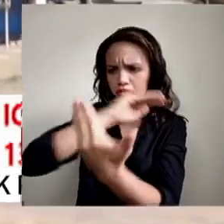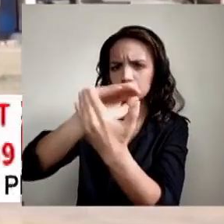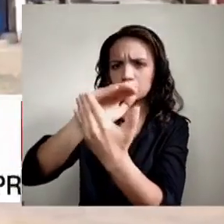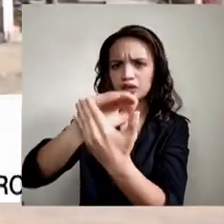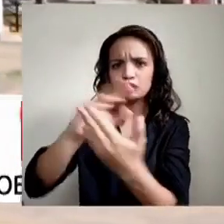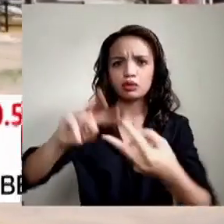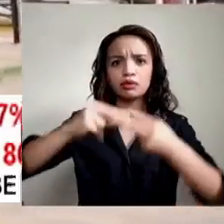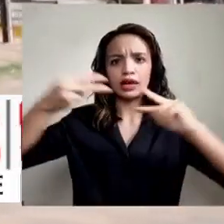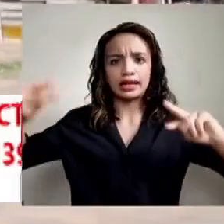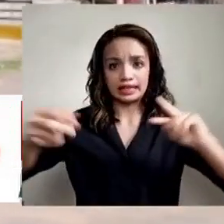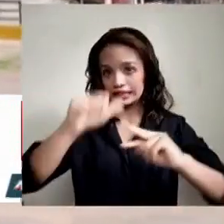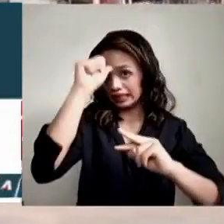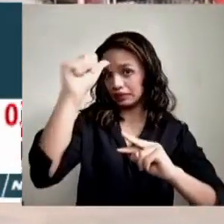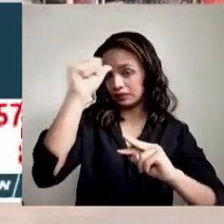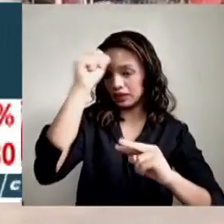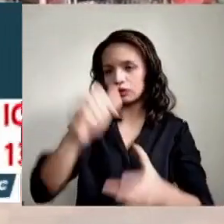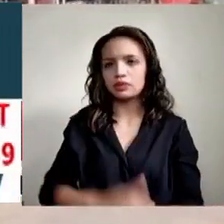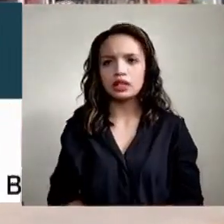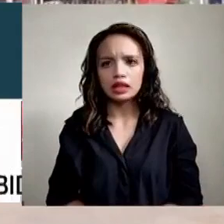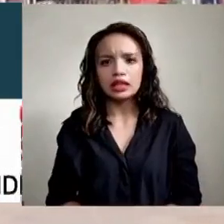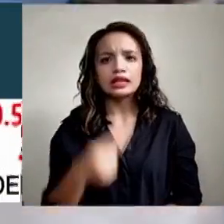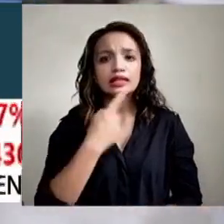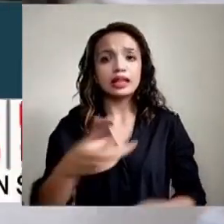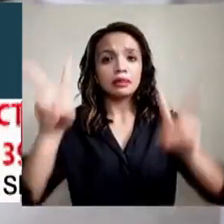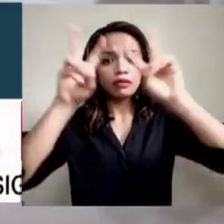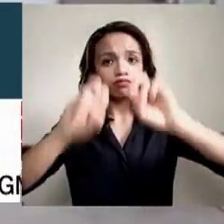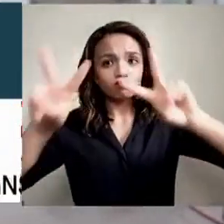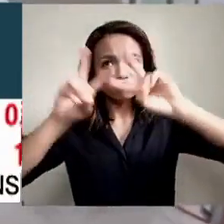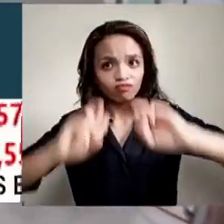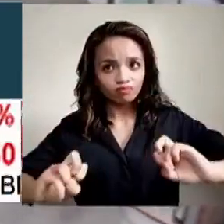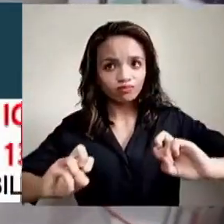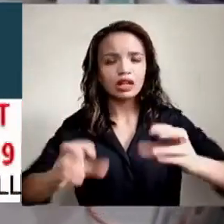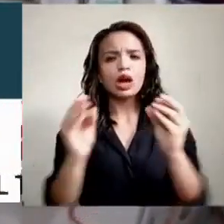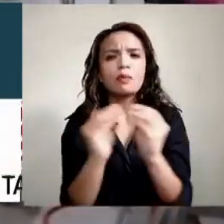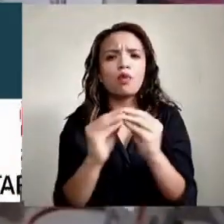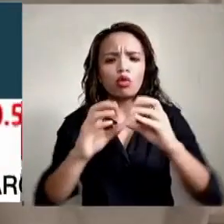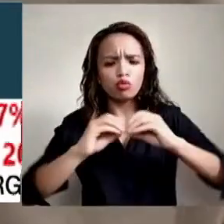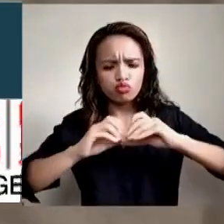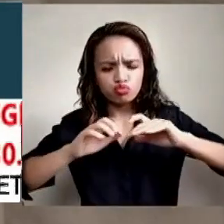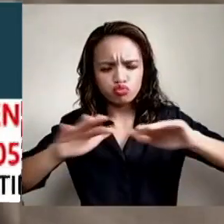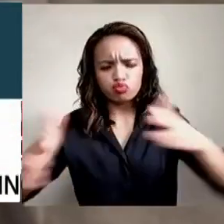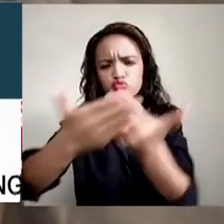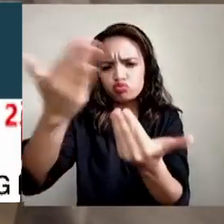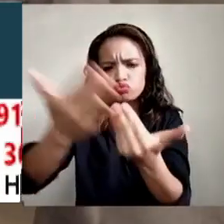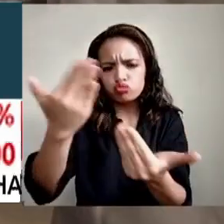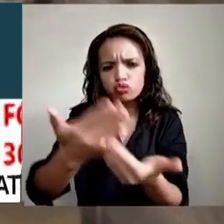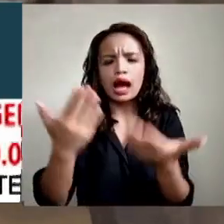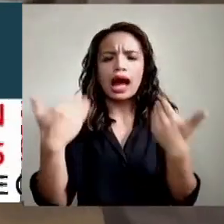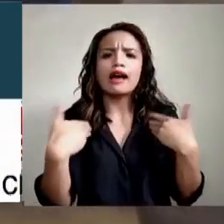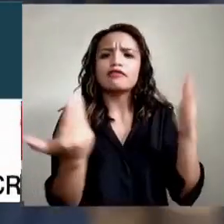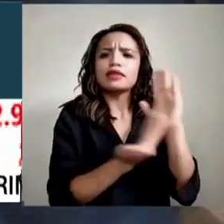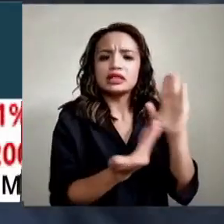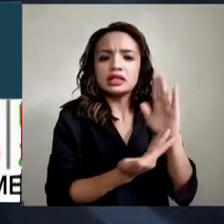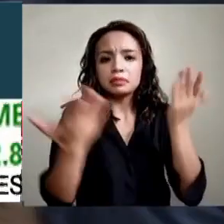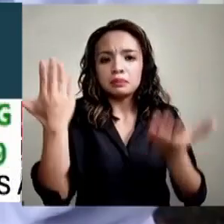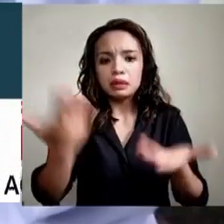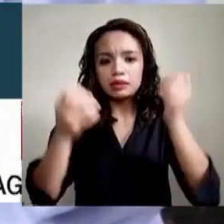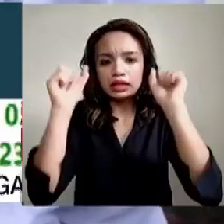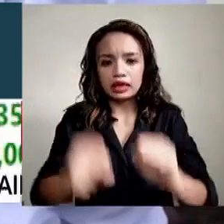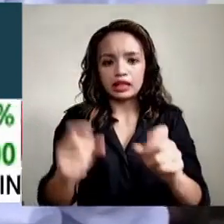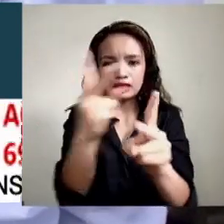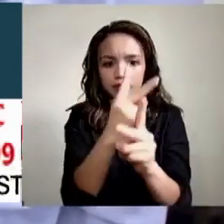in India. Preliminary studies show the variant spreads more easily, with some evidence showing it may evade protection by